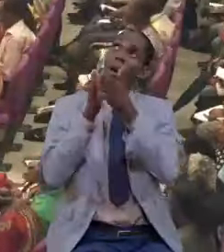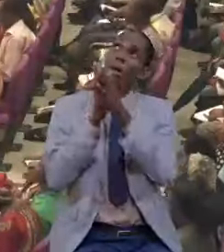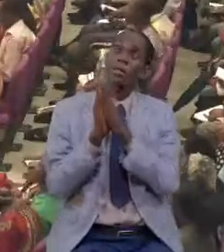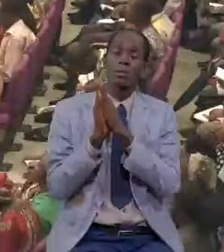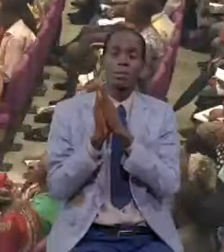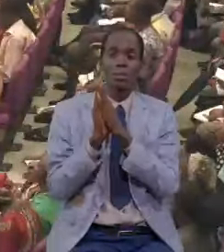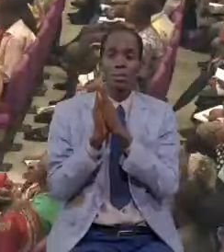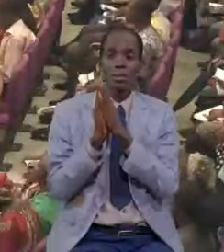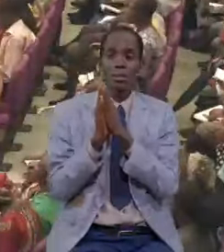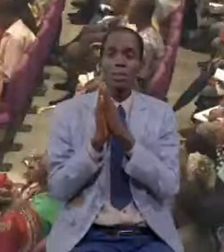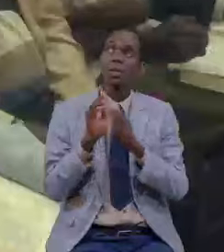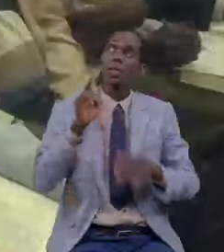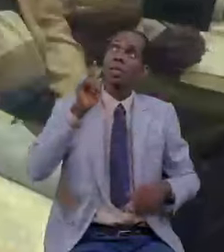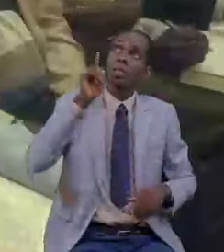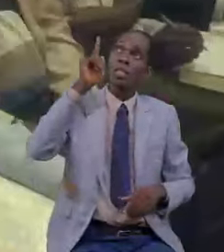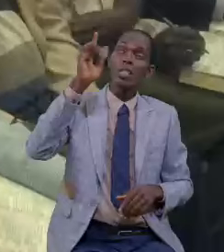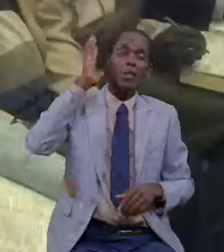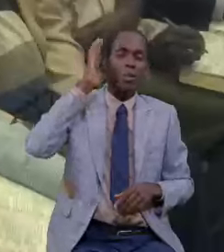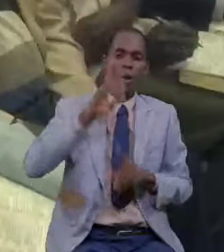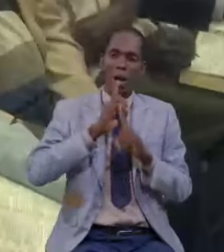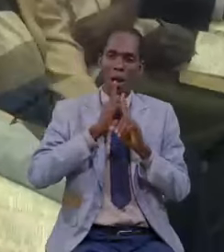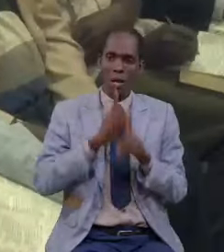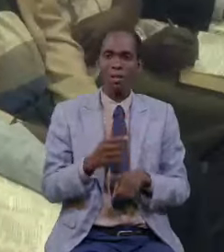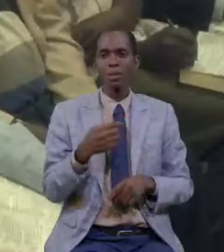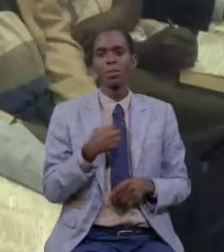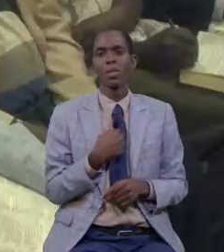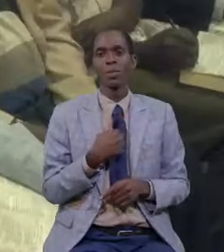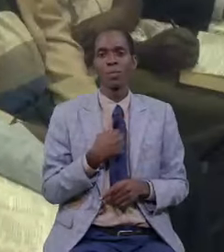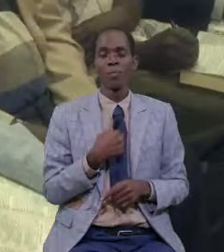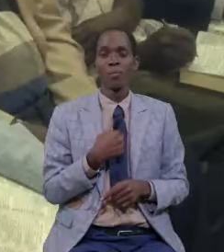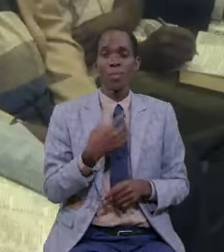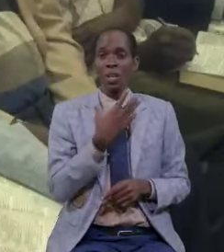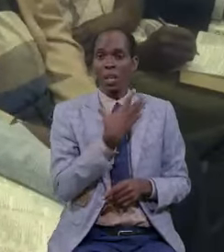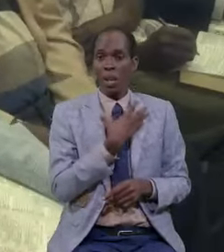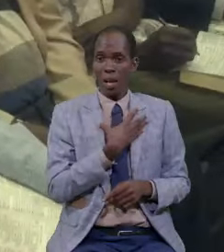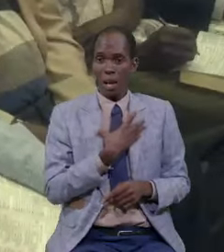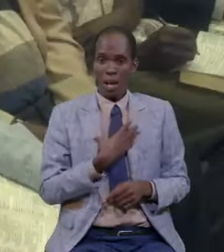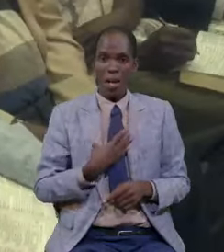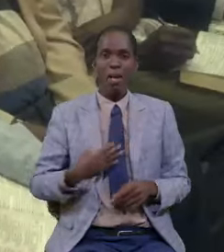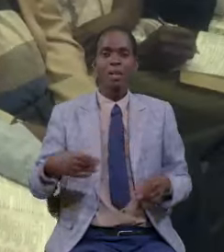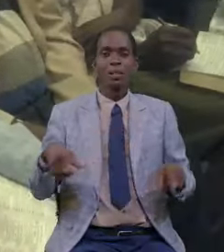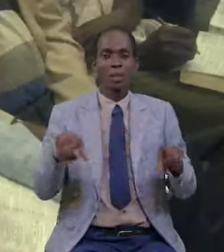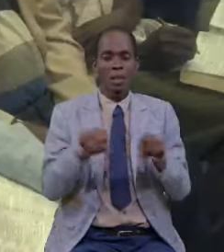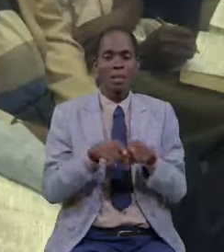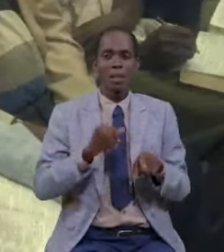he will answer. And while I am yet speaking,